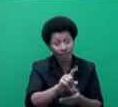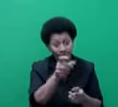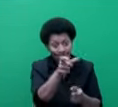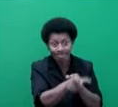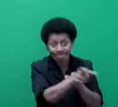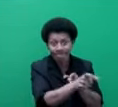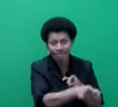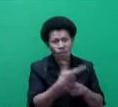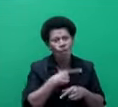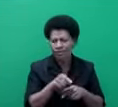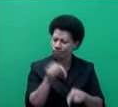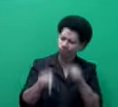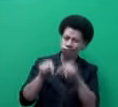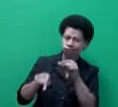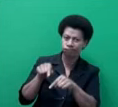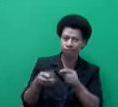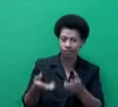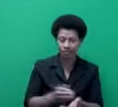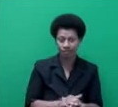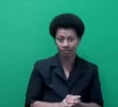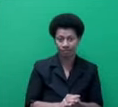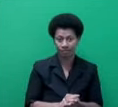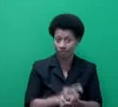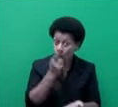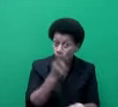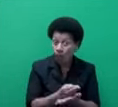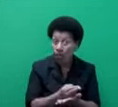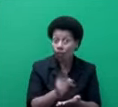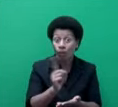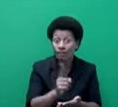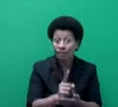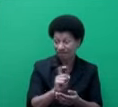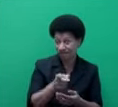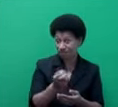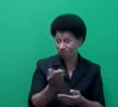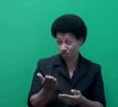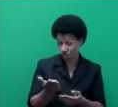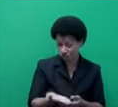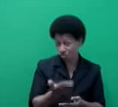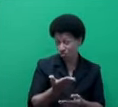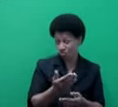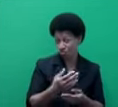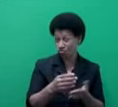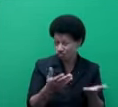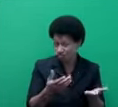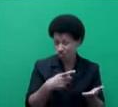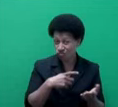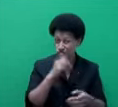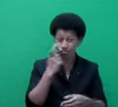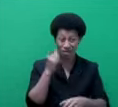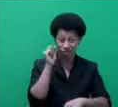Why are you knocking it? The point is, if you want 30, you might have to work hard enough, you have to beat us